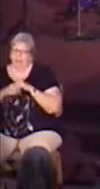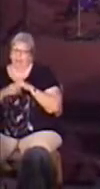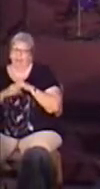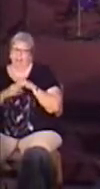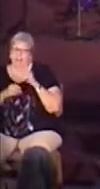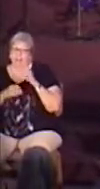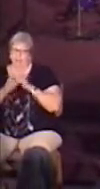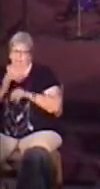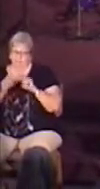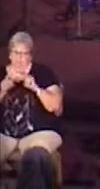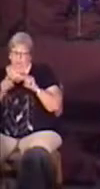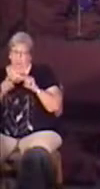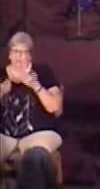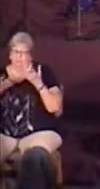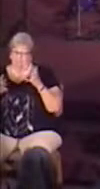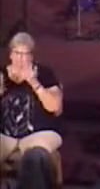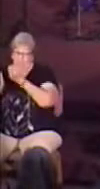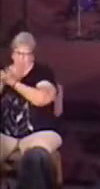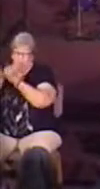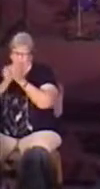just crucified Jesus about